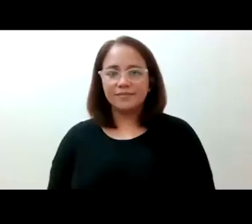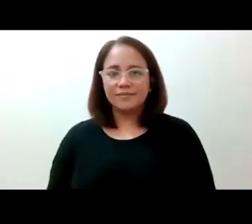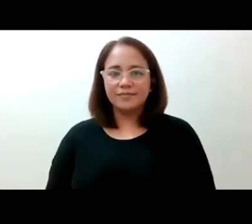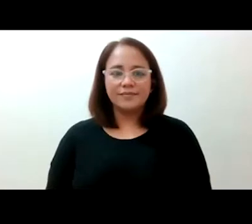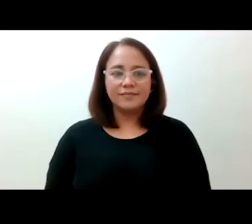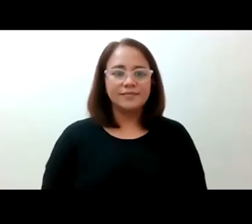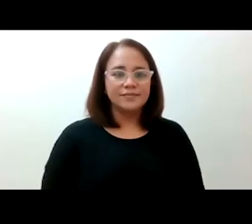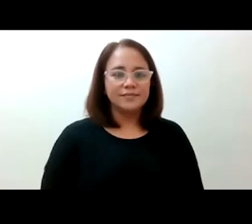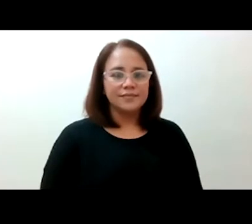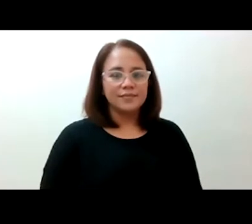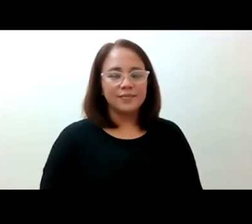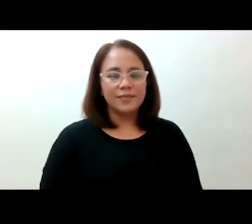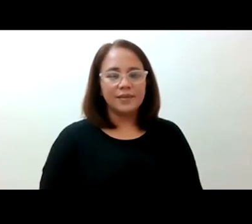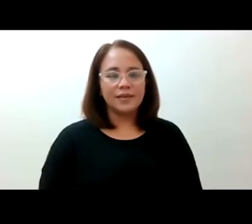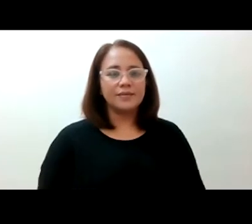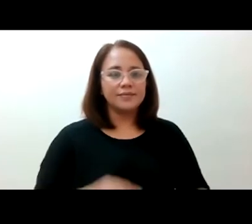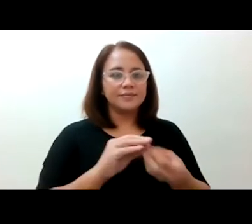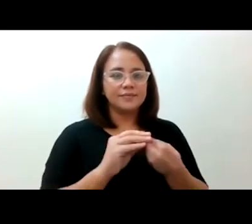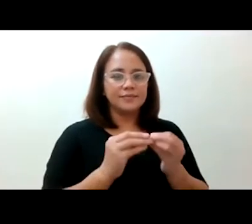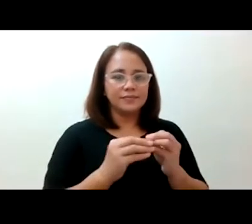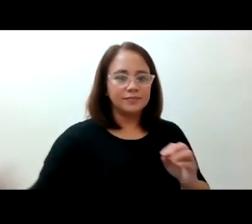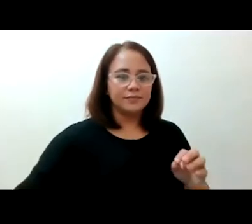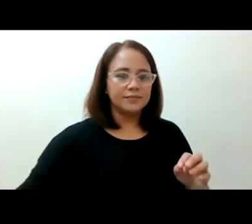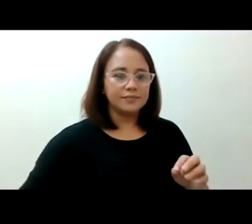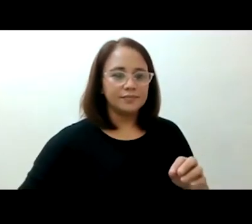number 6.